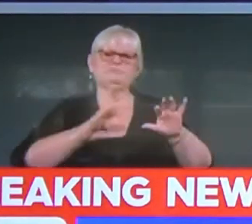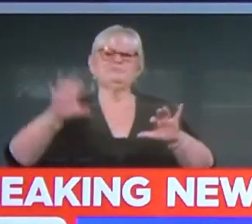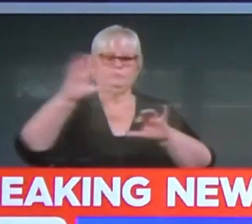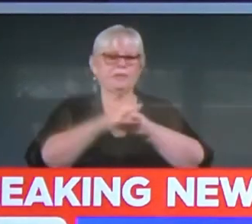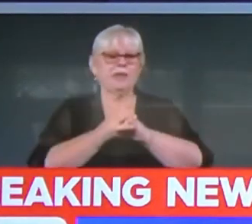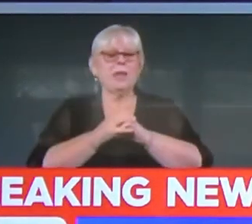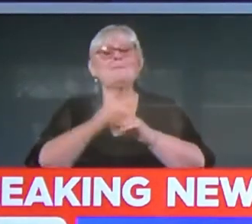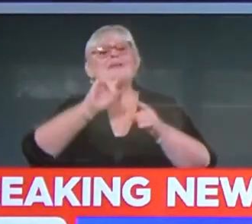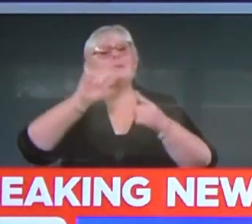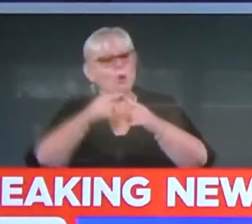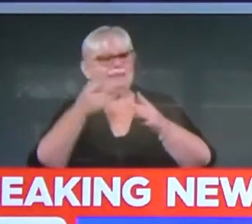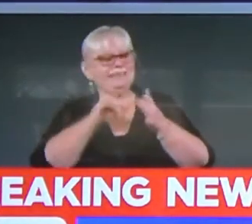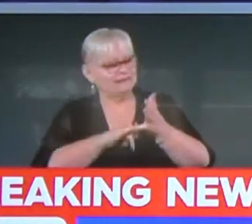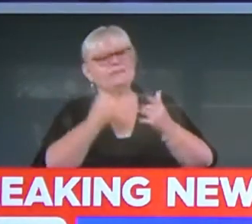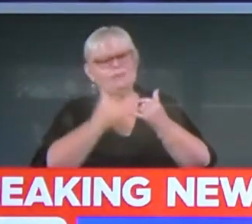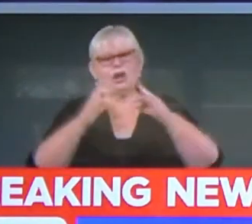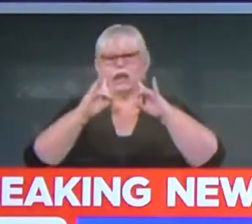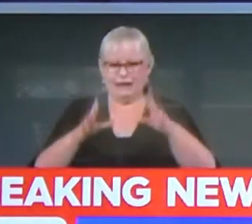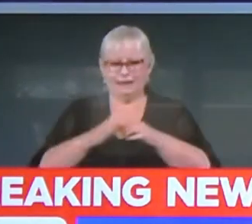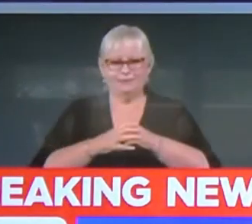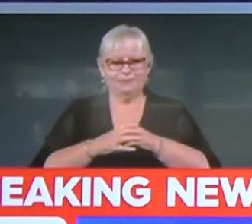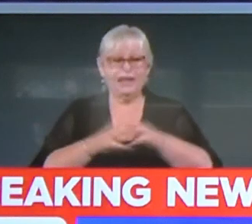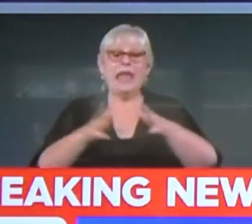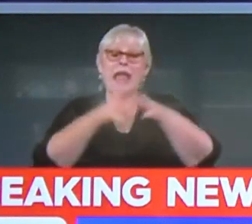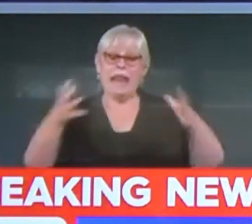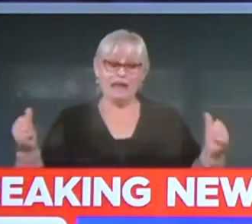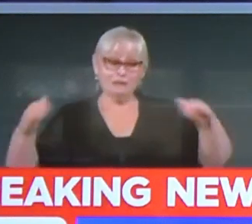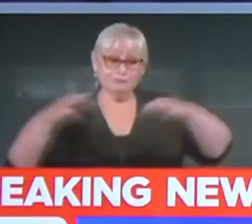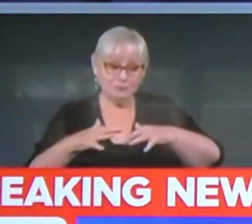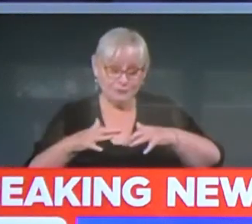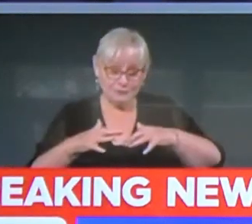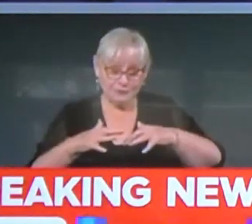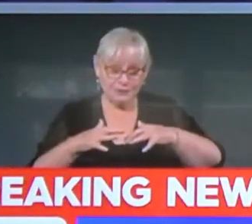But the point and the principle is very clear. Large gatherings brought